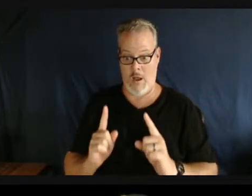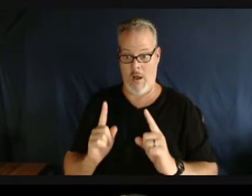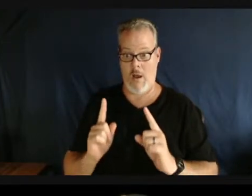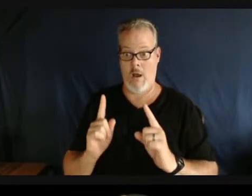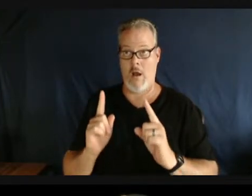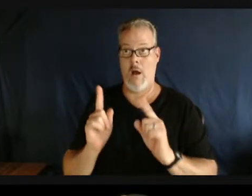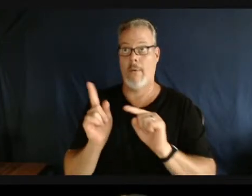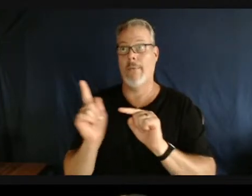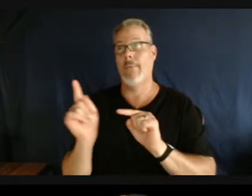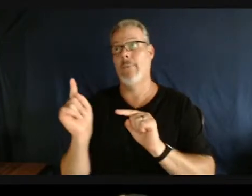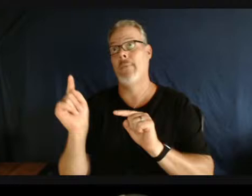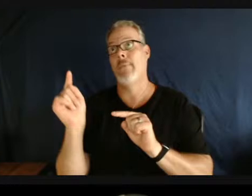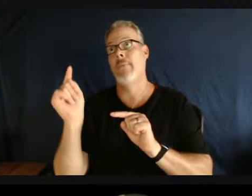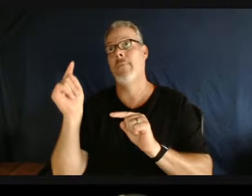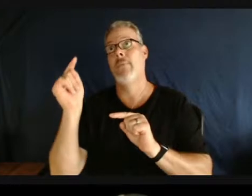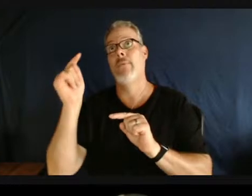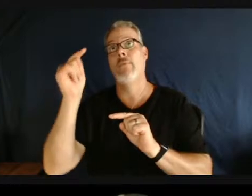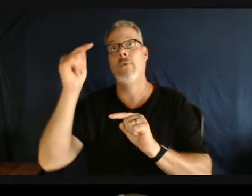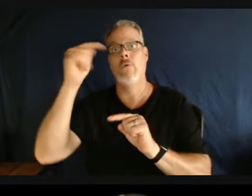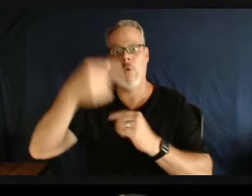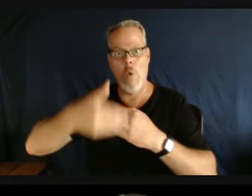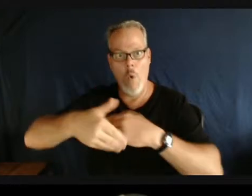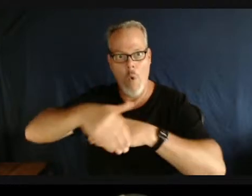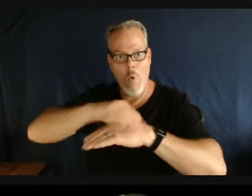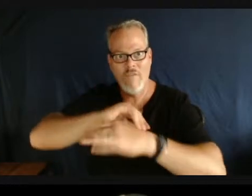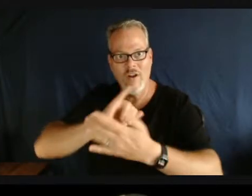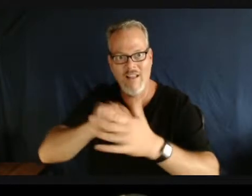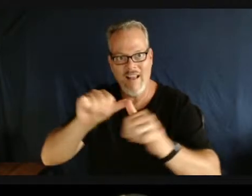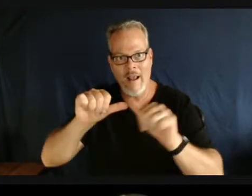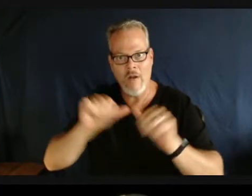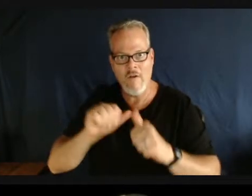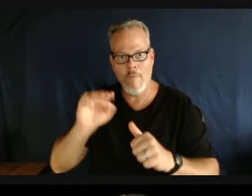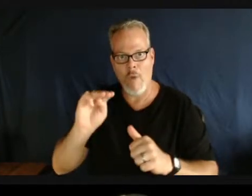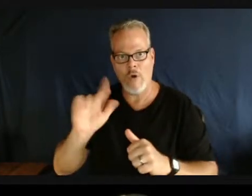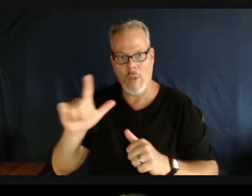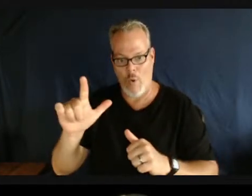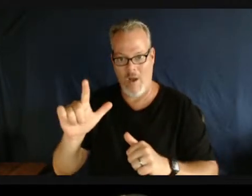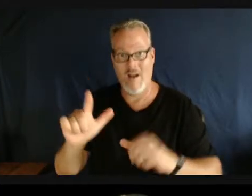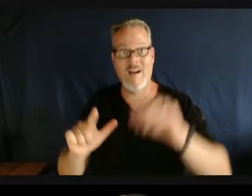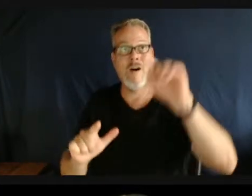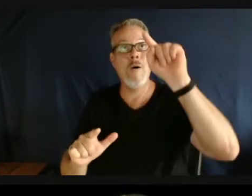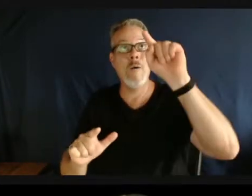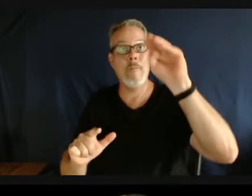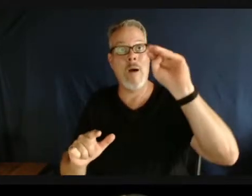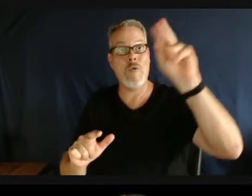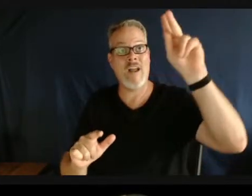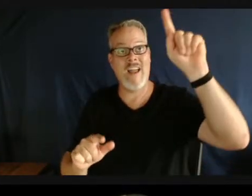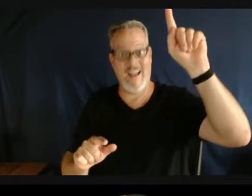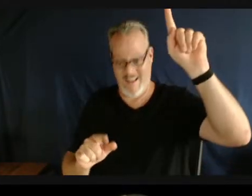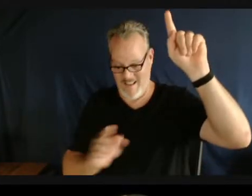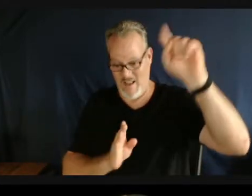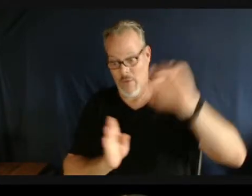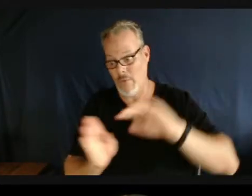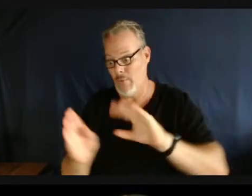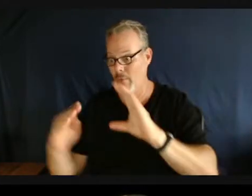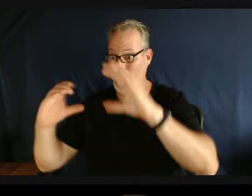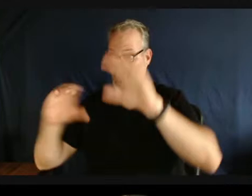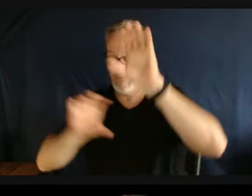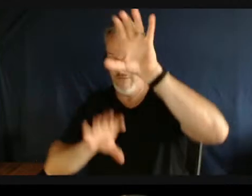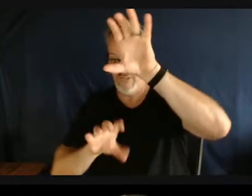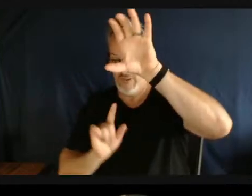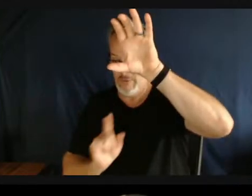over this flank of Mauna Loa, which is over here. This is Mauna Kea. Once it gets there, it's got to go through the saddle and gets funneled over there to